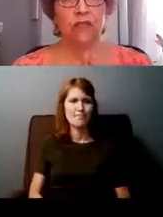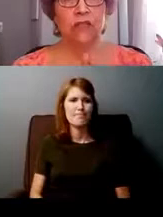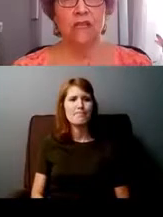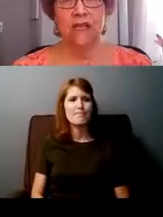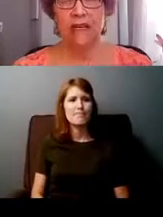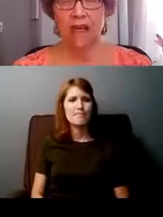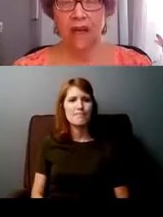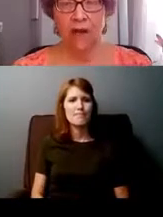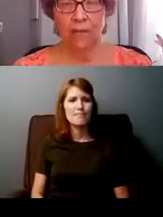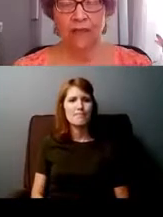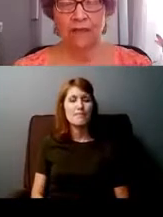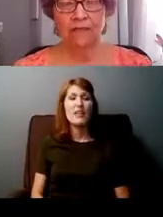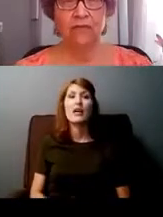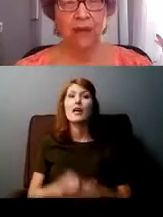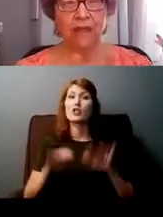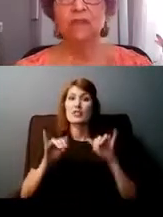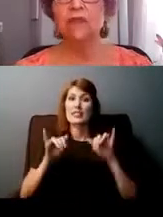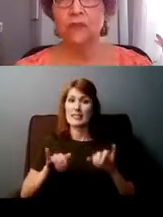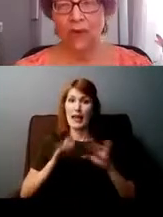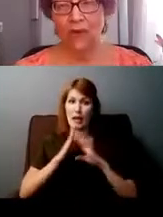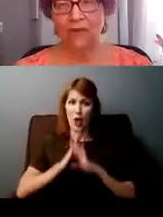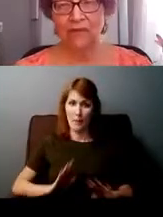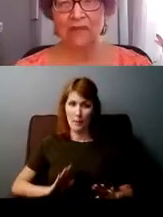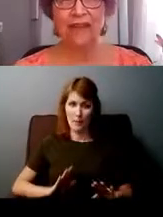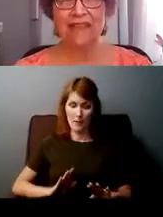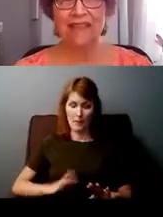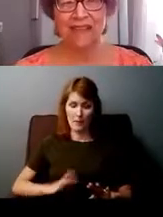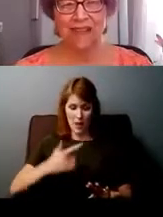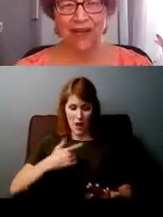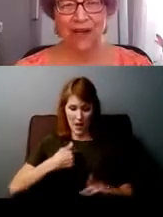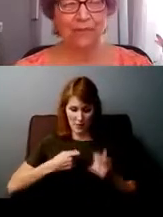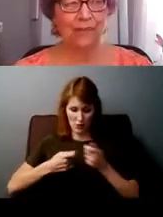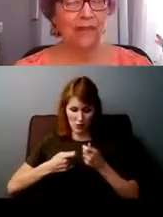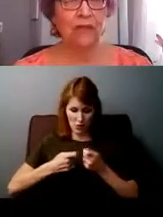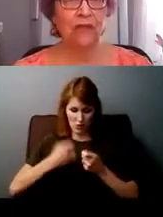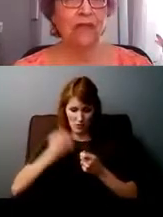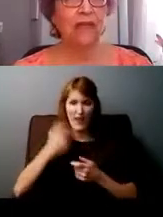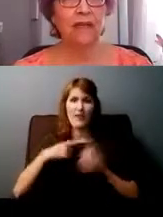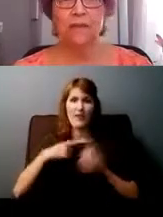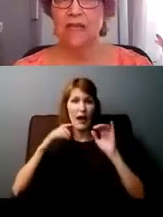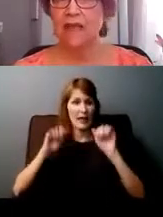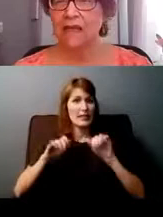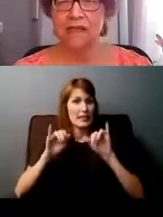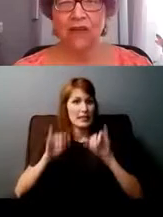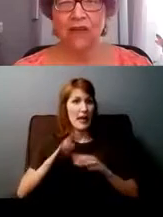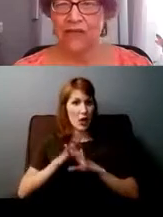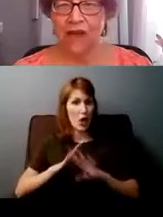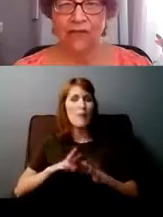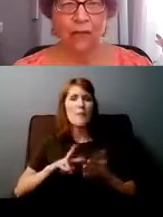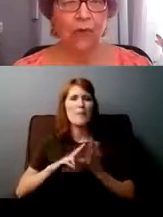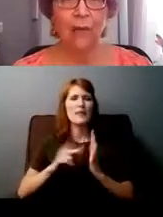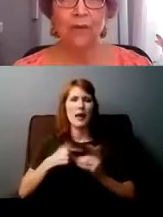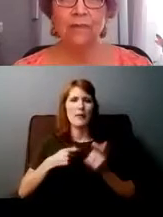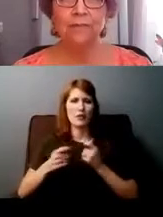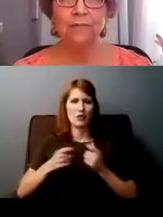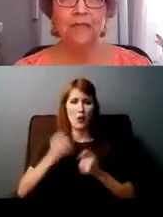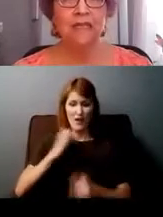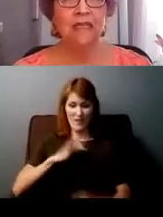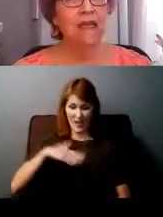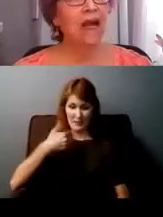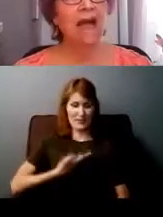If you can just stay calm, I'm in control if I can stay calm. Getting upset isn't going to solve the